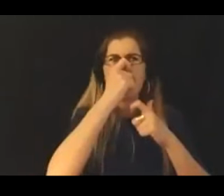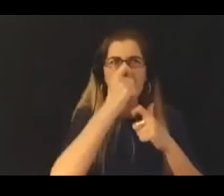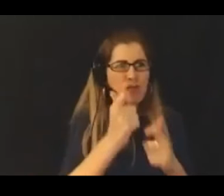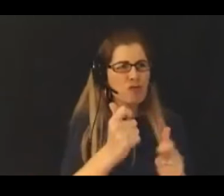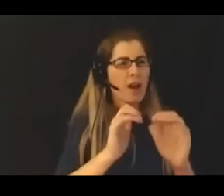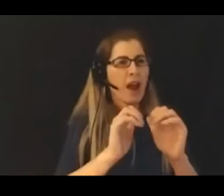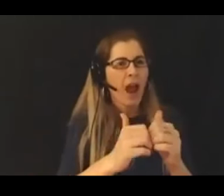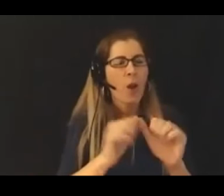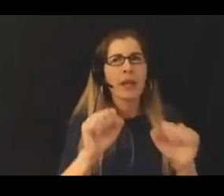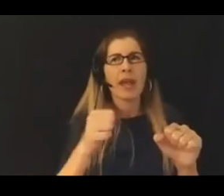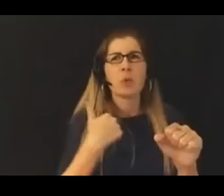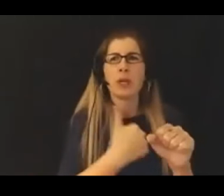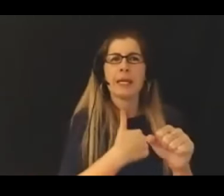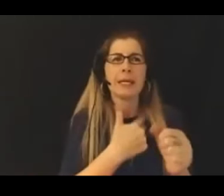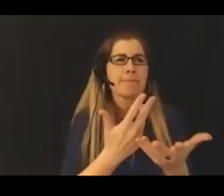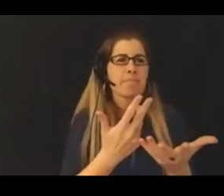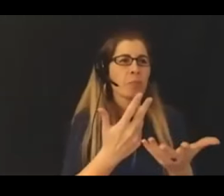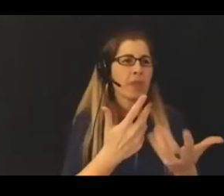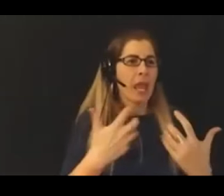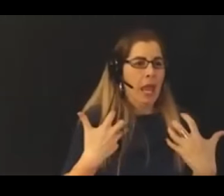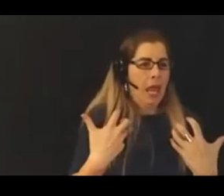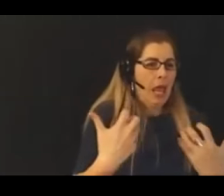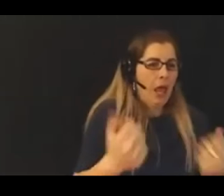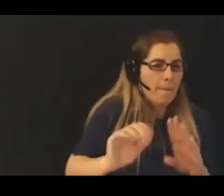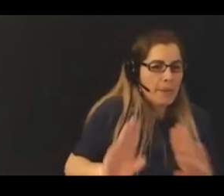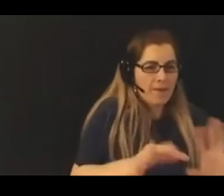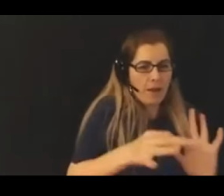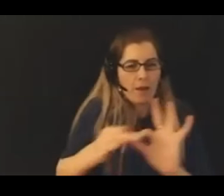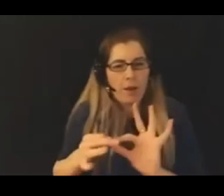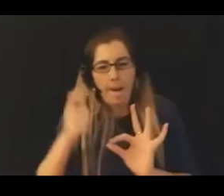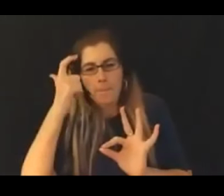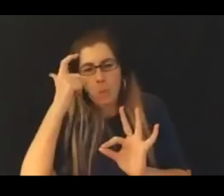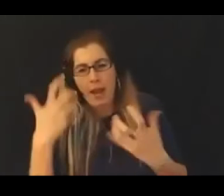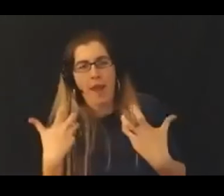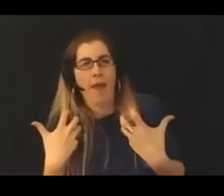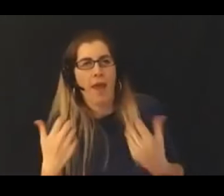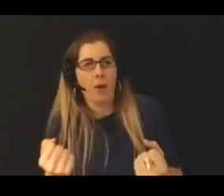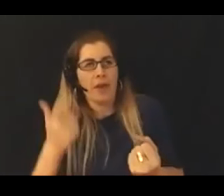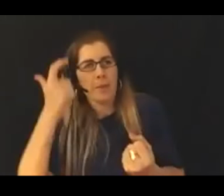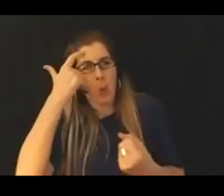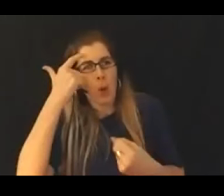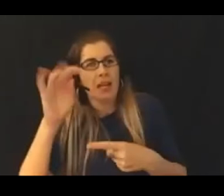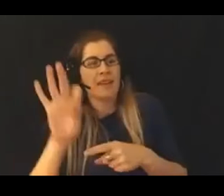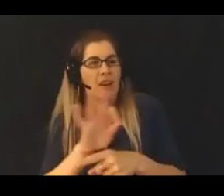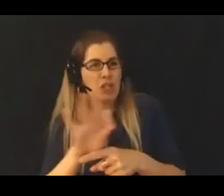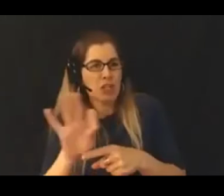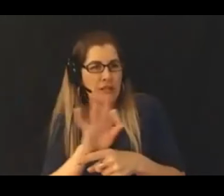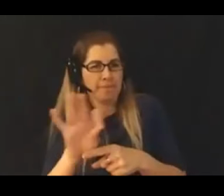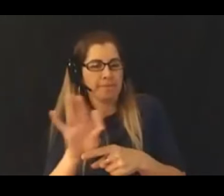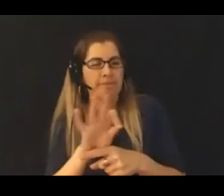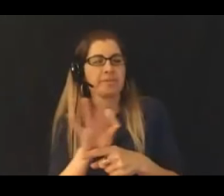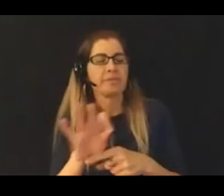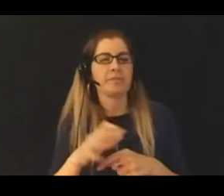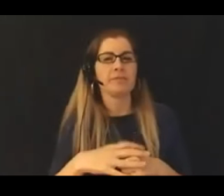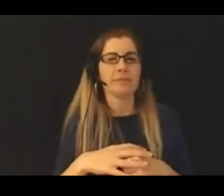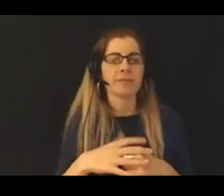can engage in health behaviors to optimize brain health and brain functioning. And